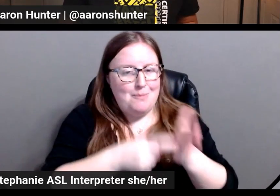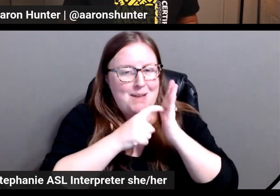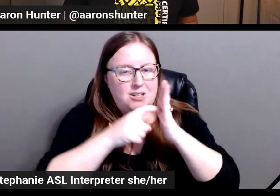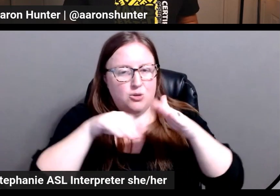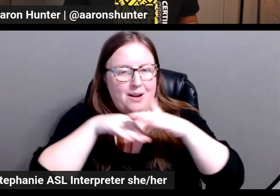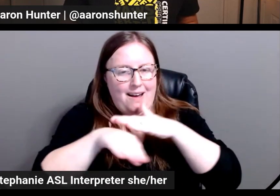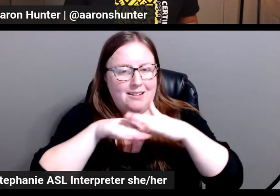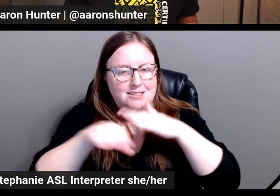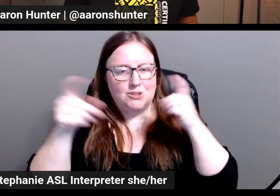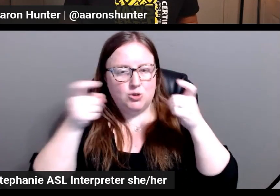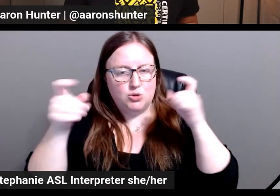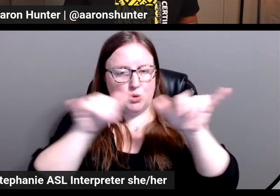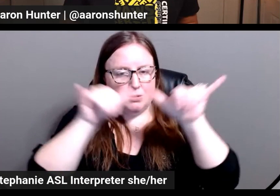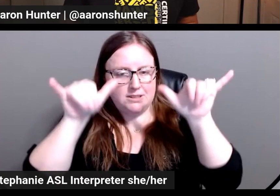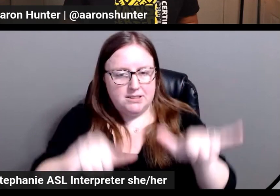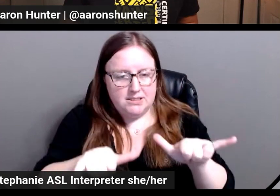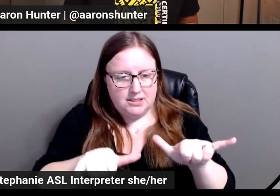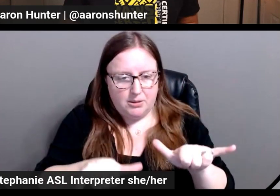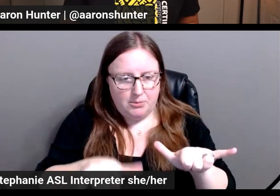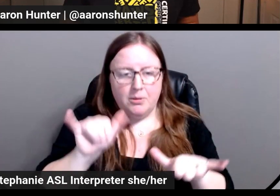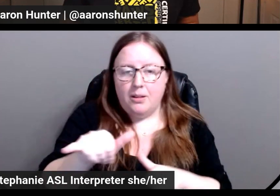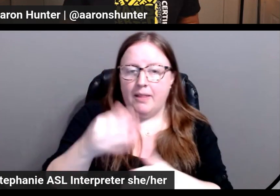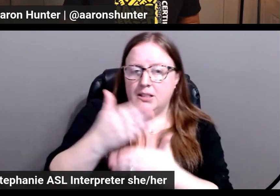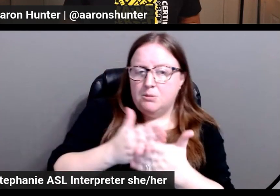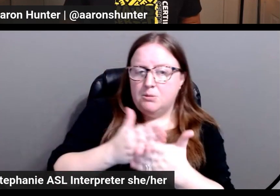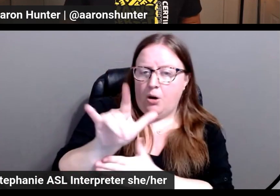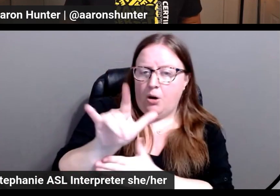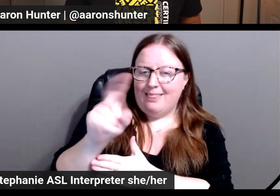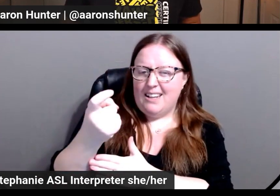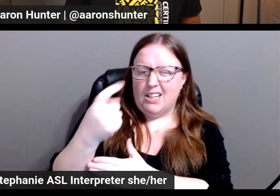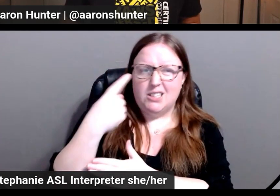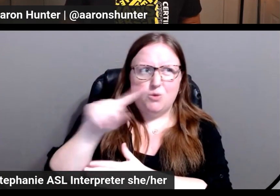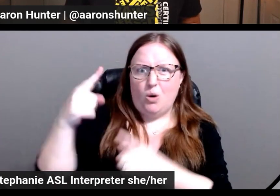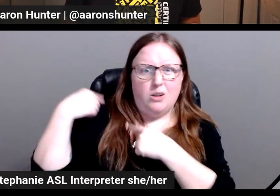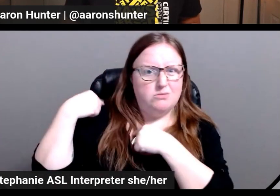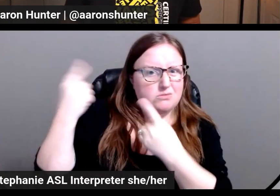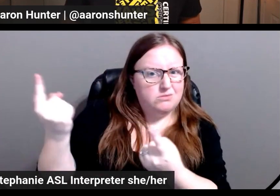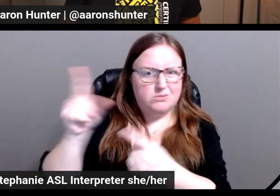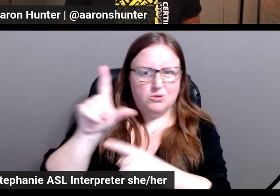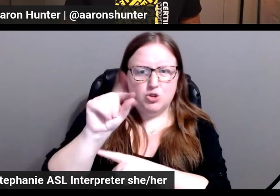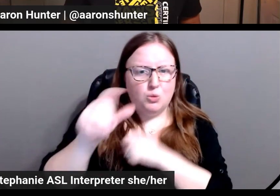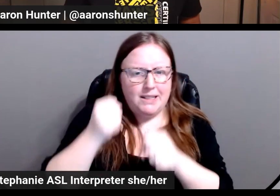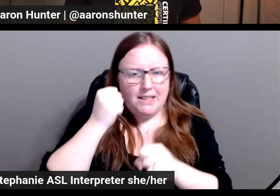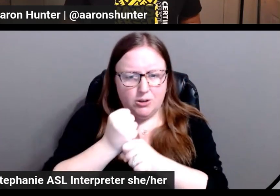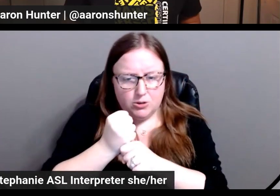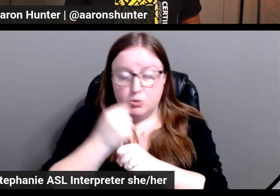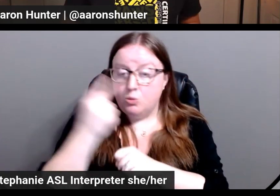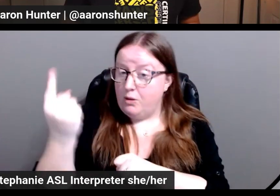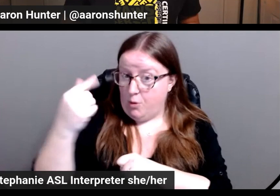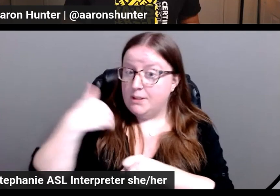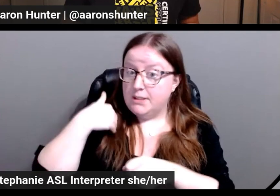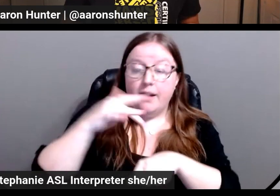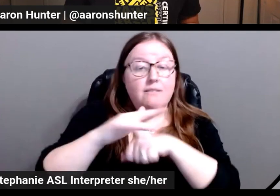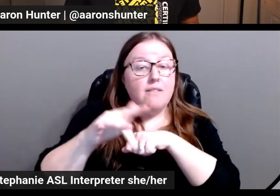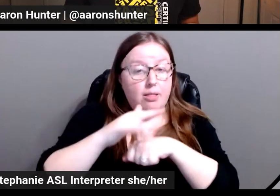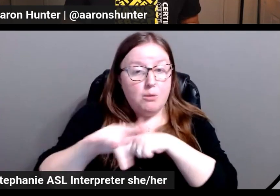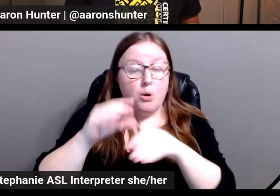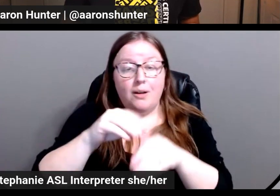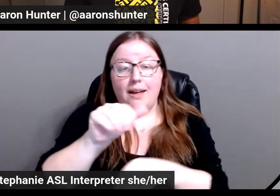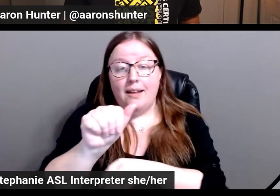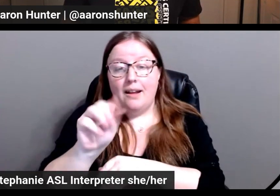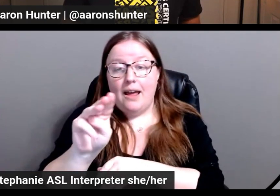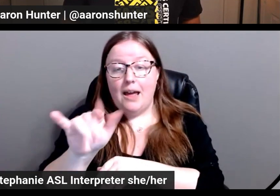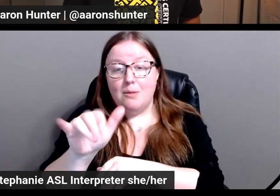control system. It's part of the Linux kernel for 20 years or something like that. We've always had it available in Amazon